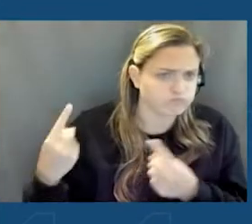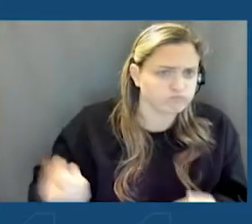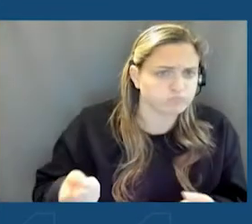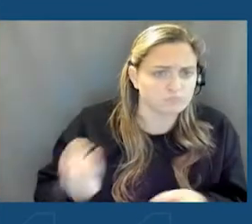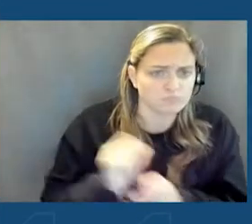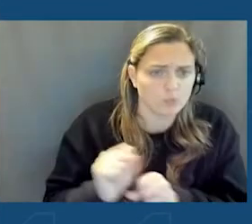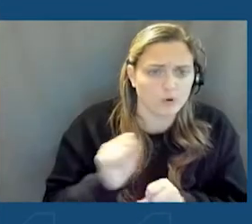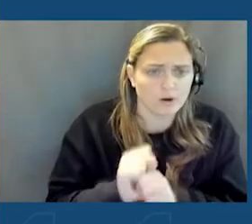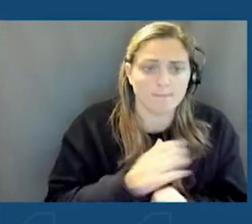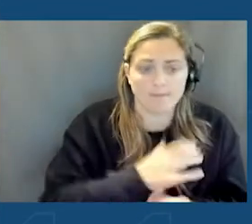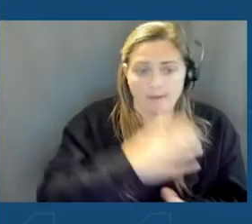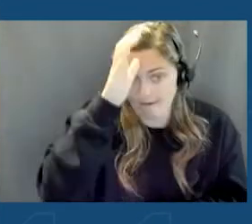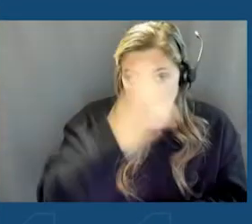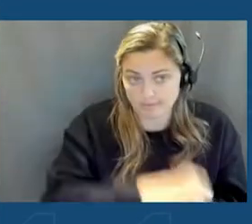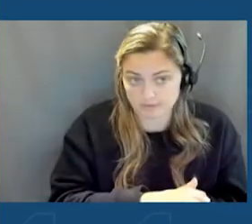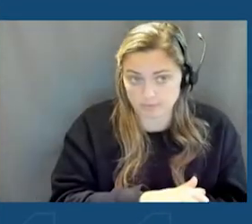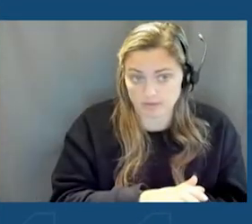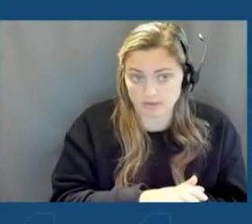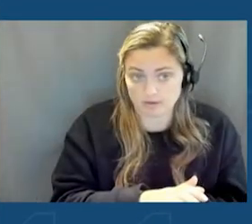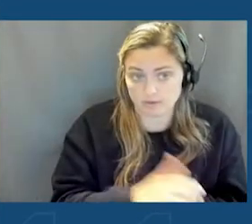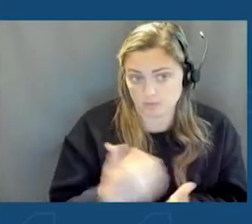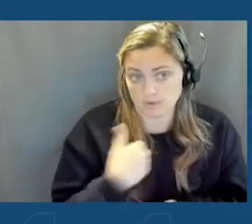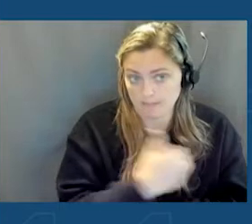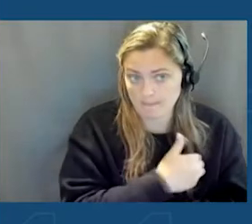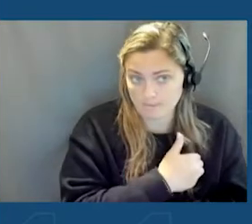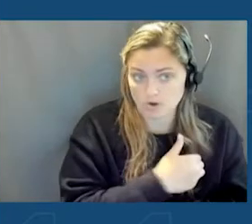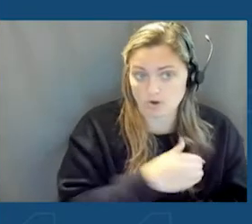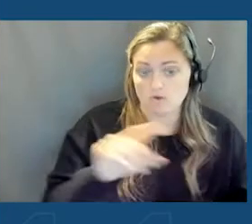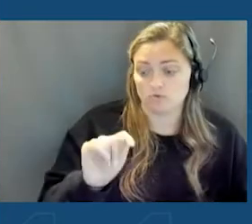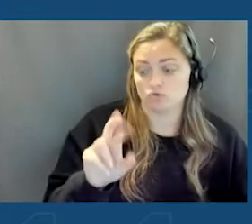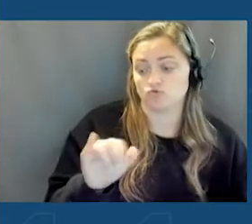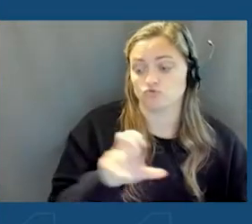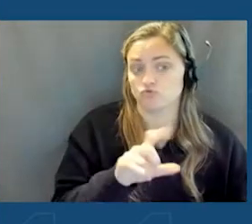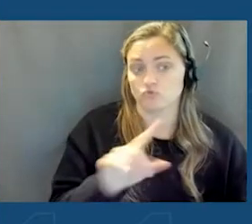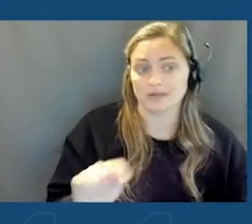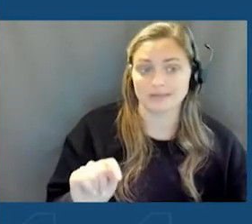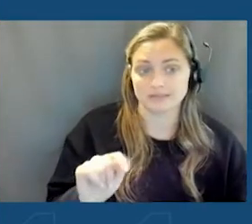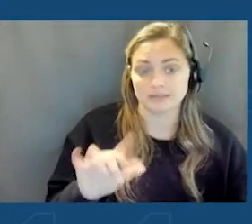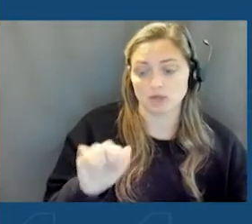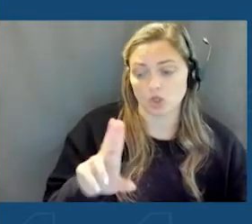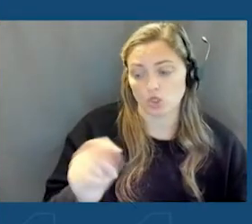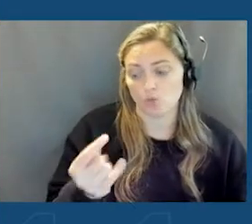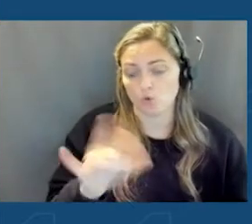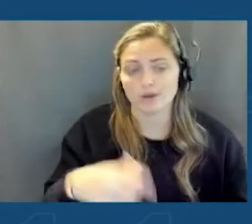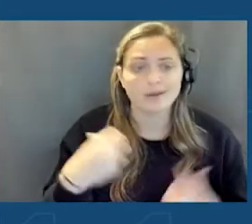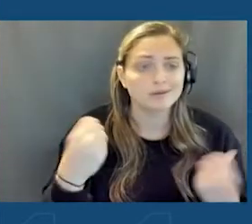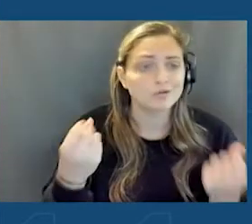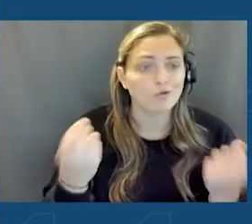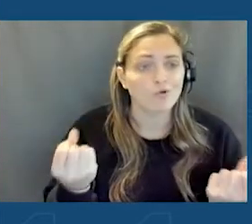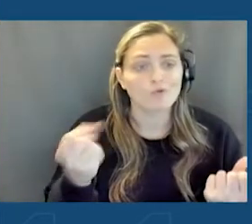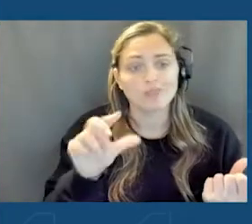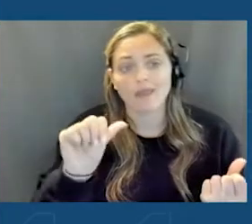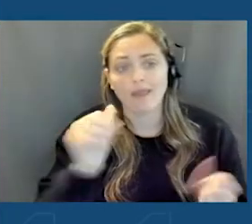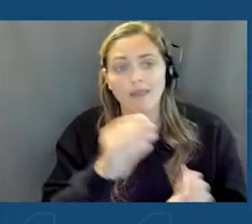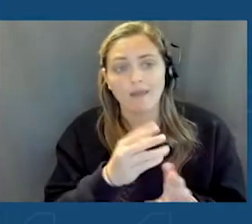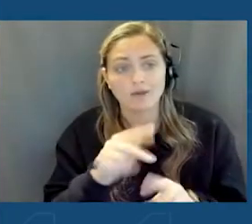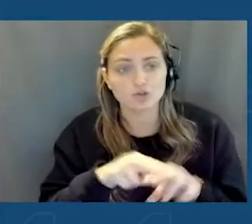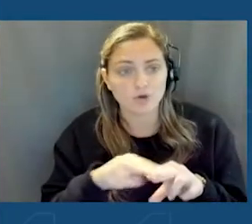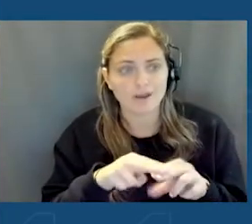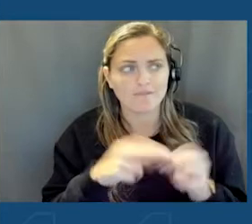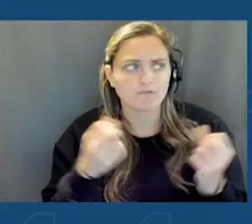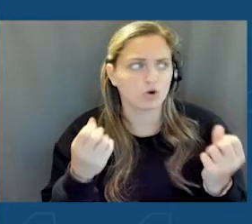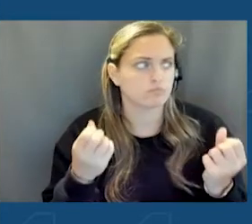was a member of the Transit Authority. He drove the A train for over 20 years. So I know what